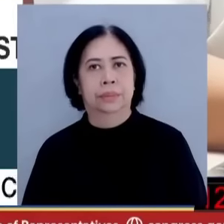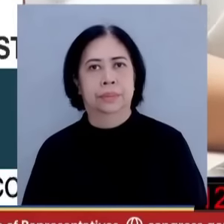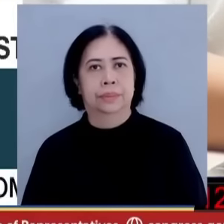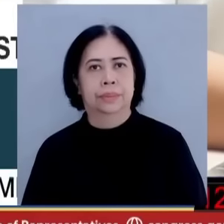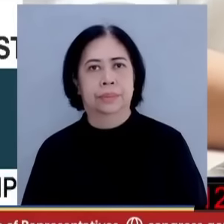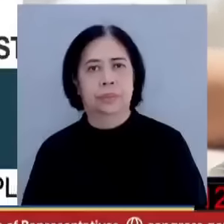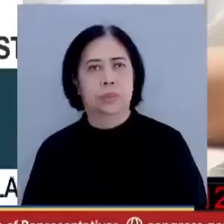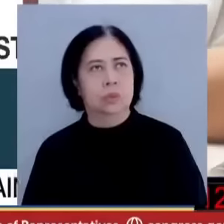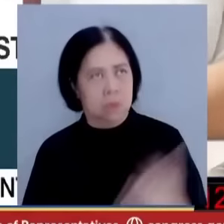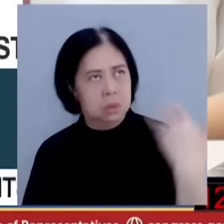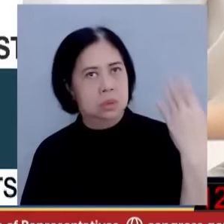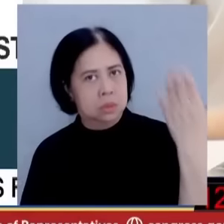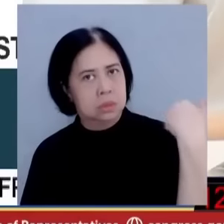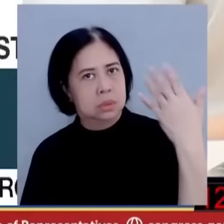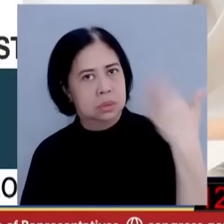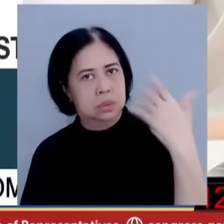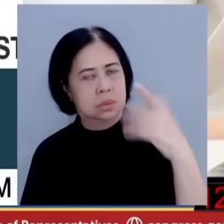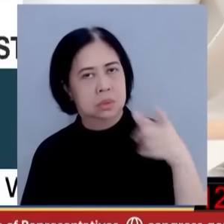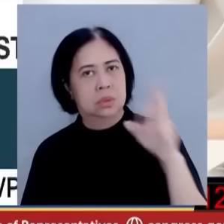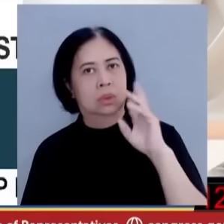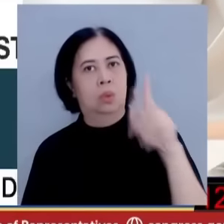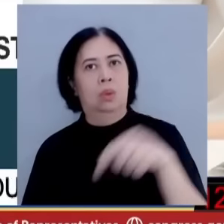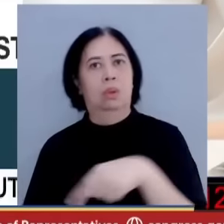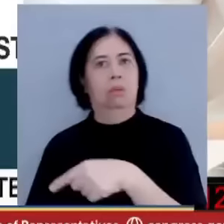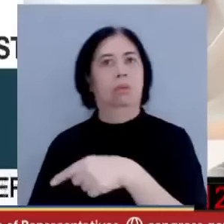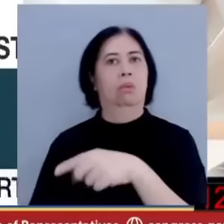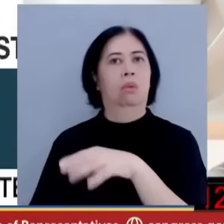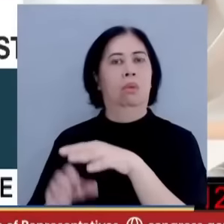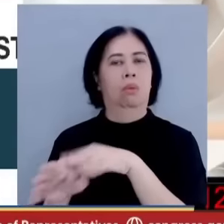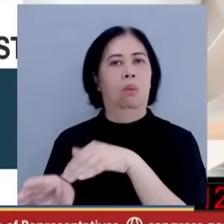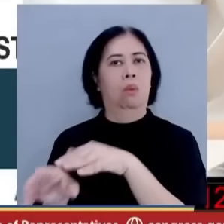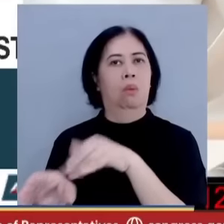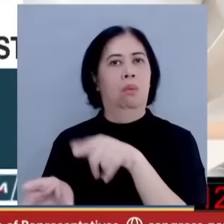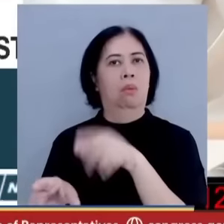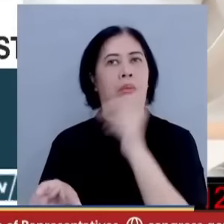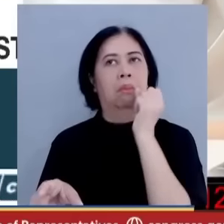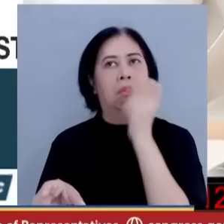to act so that will make a martyr out of them. No,